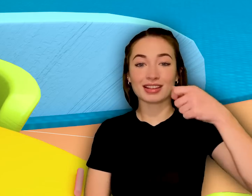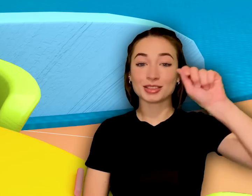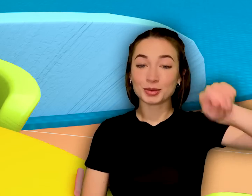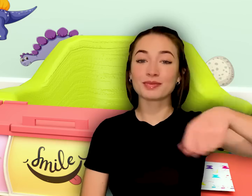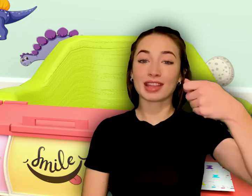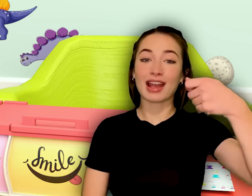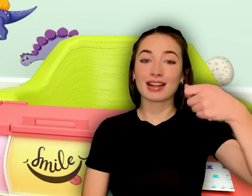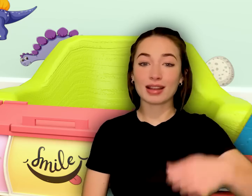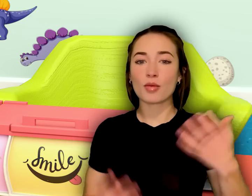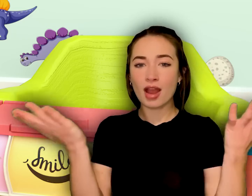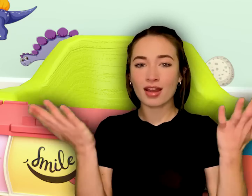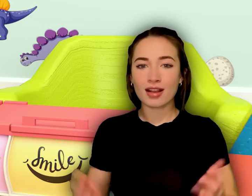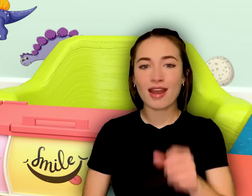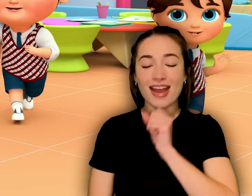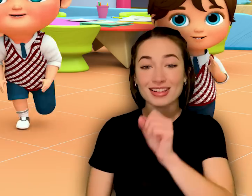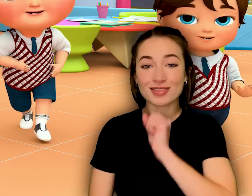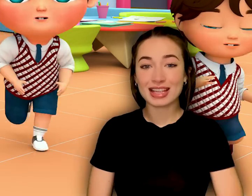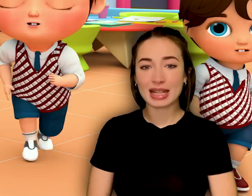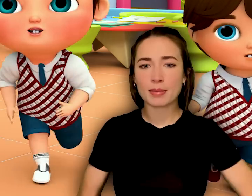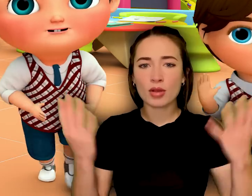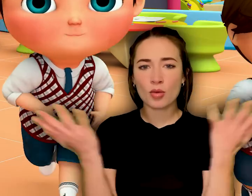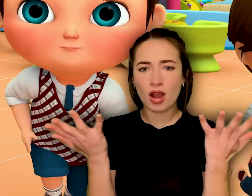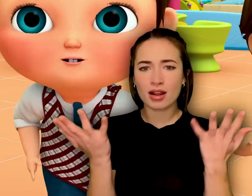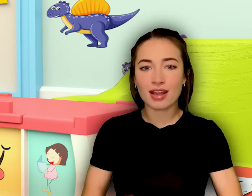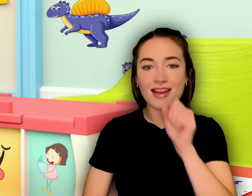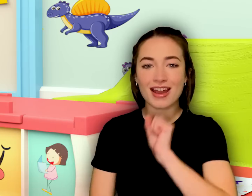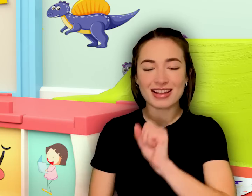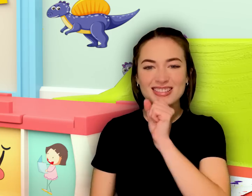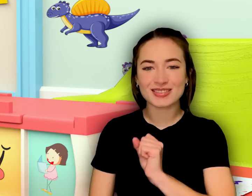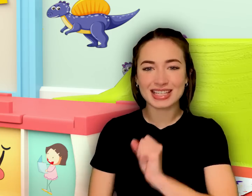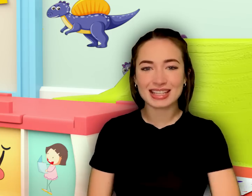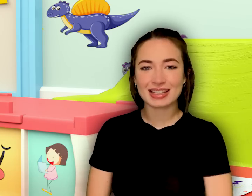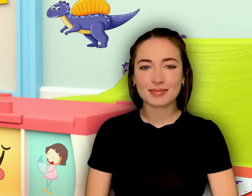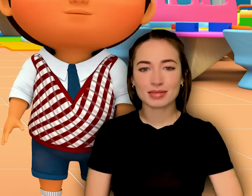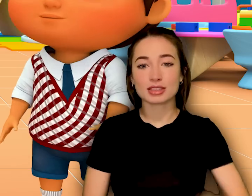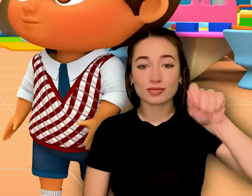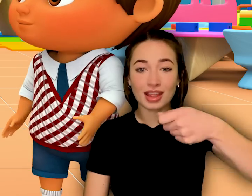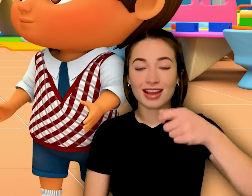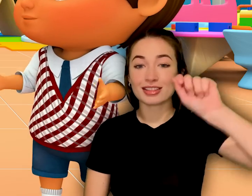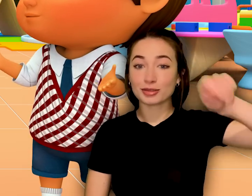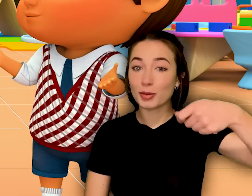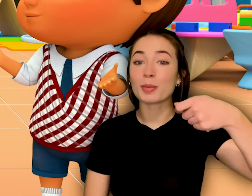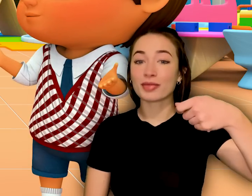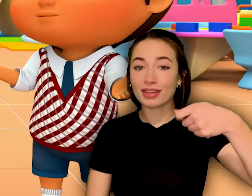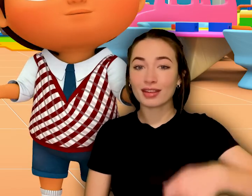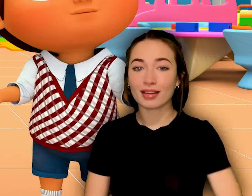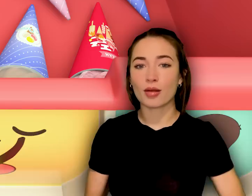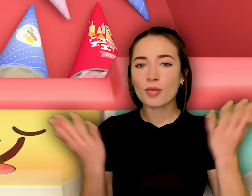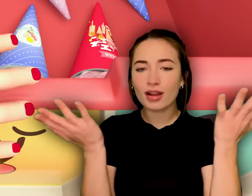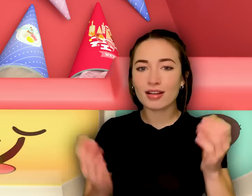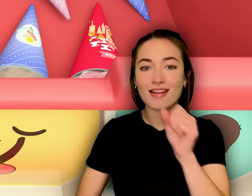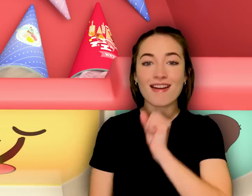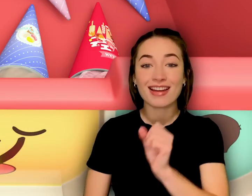get a scoop of that get a scoop of that what ice cream what ice cream get a scoop of that get a